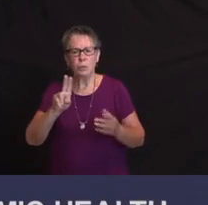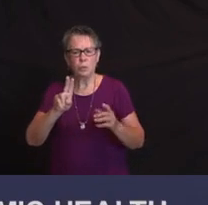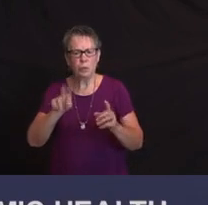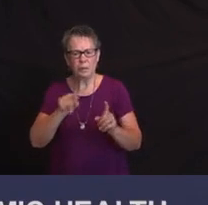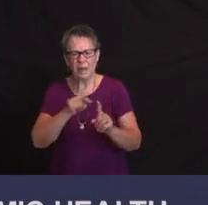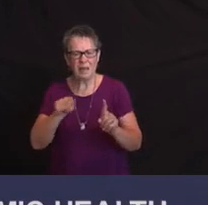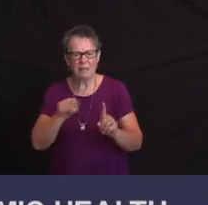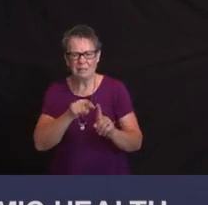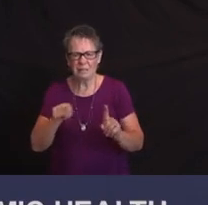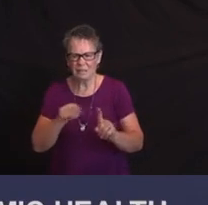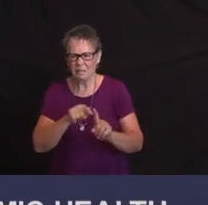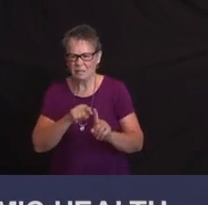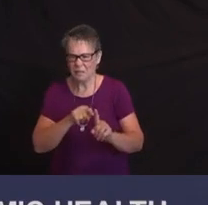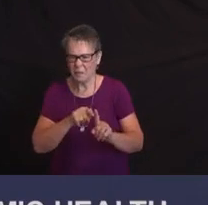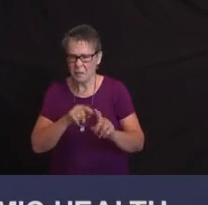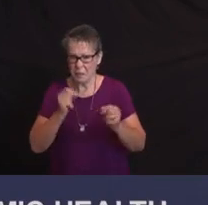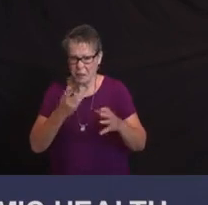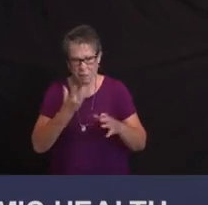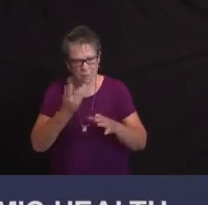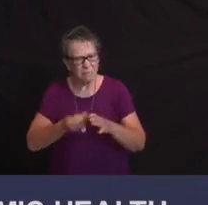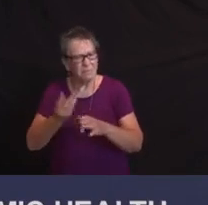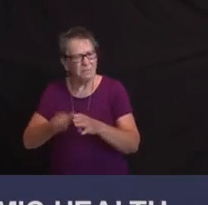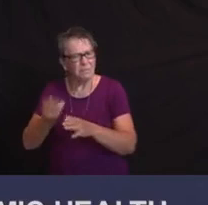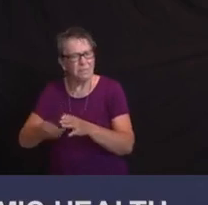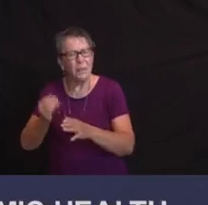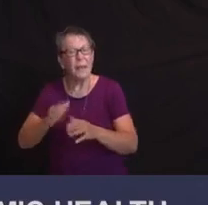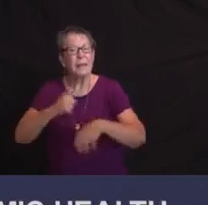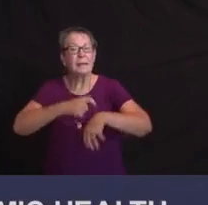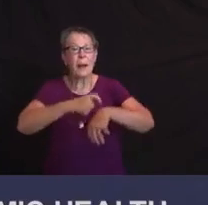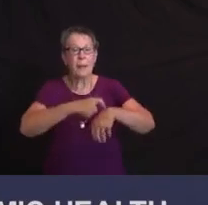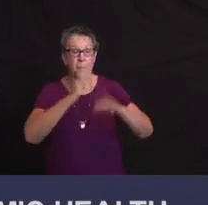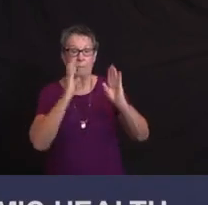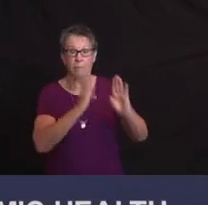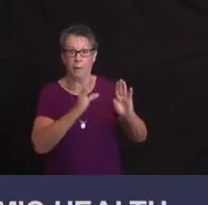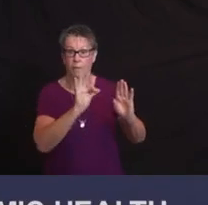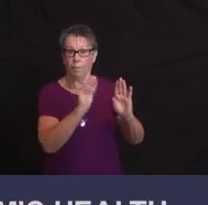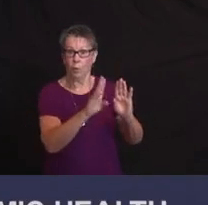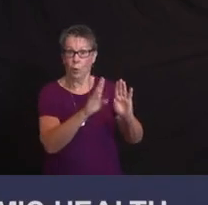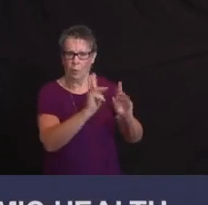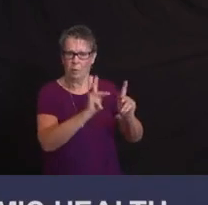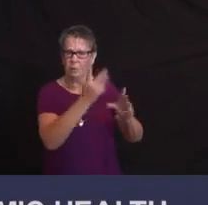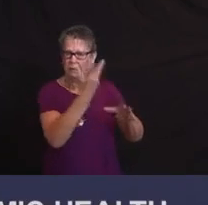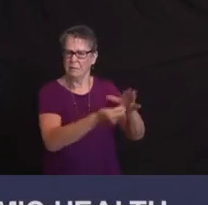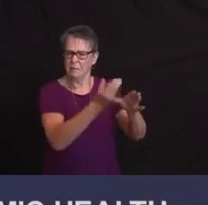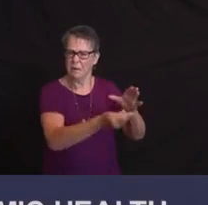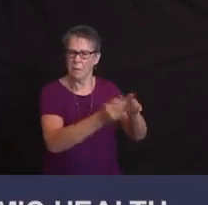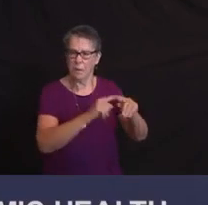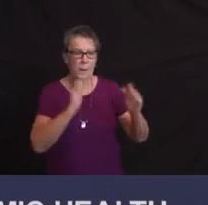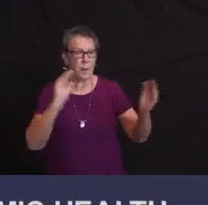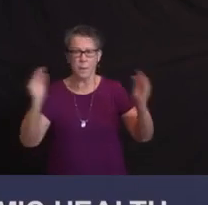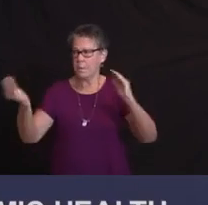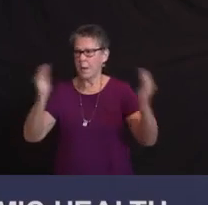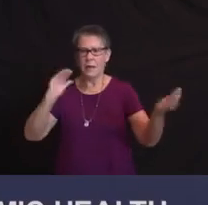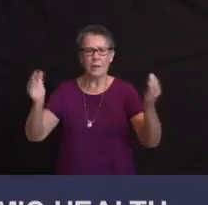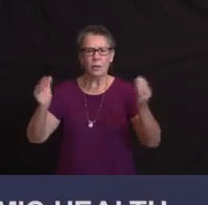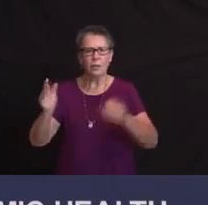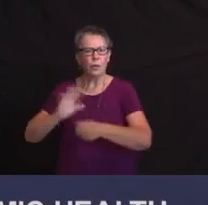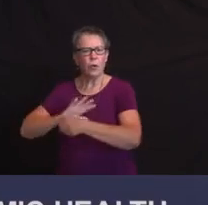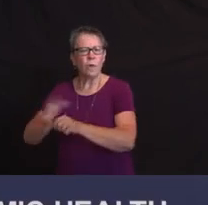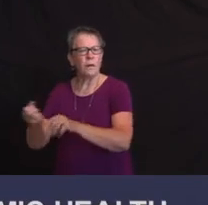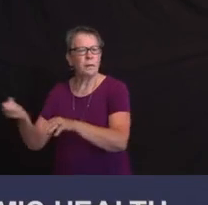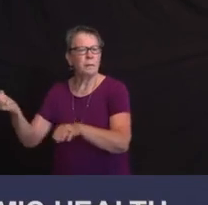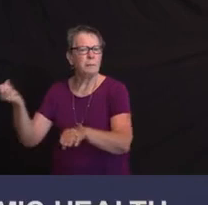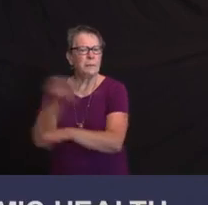flu season, but it was coming down toward that. And I don't want to speak for Judy and Tina, and they'll chime in a minute,